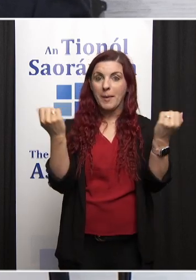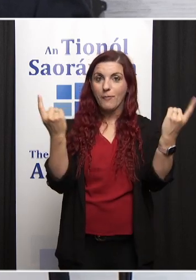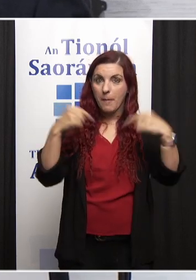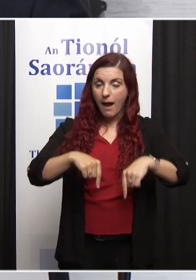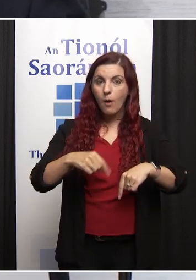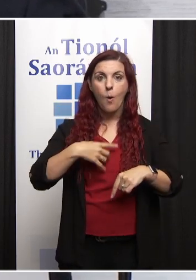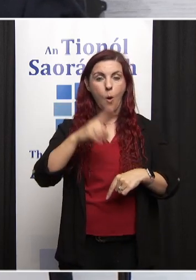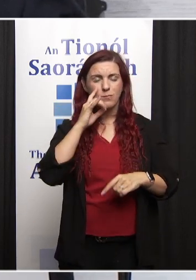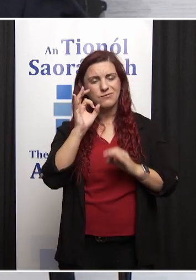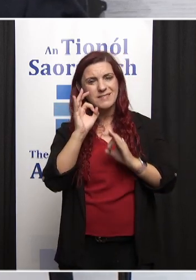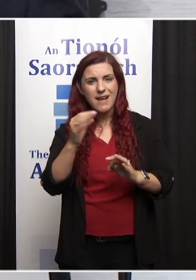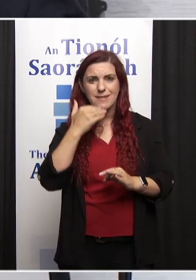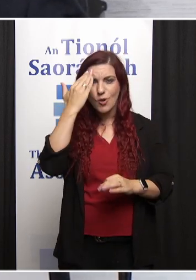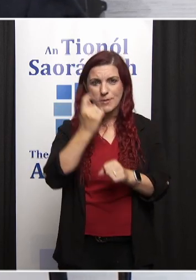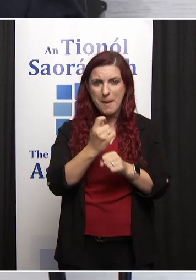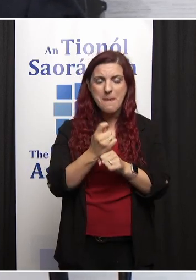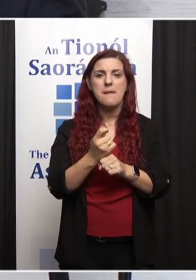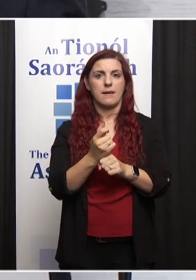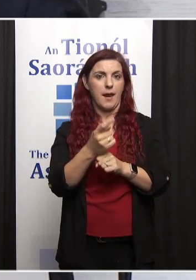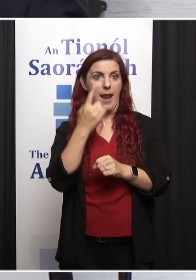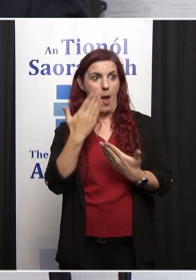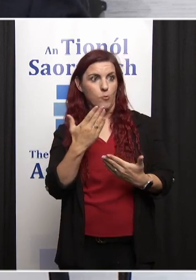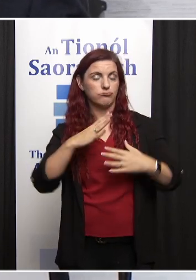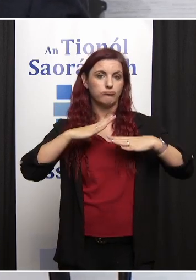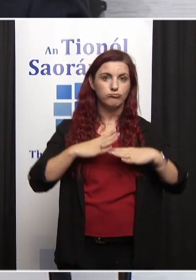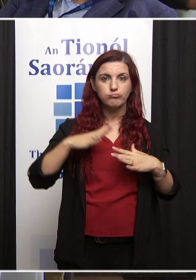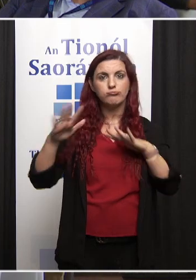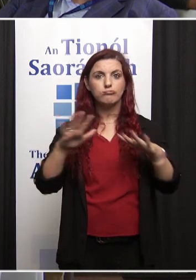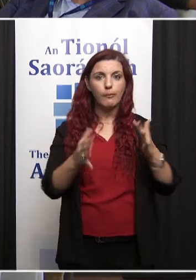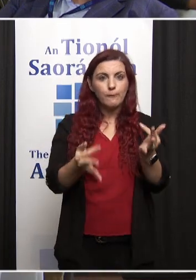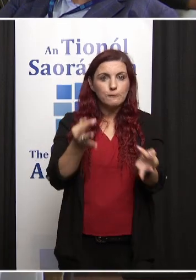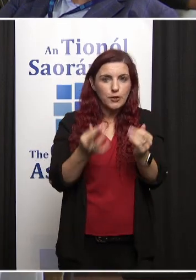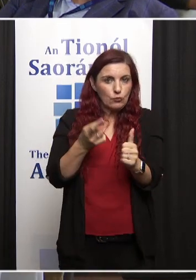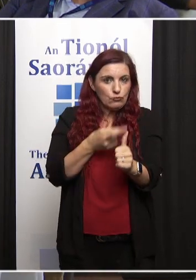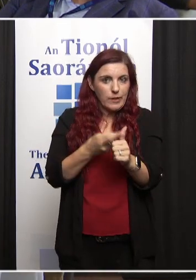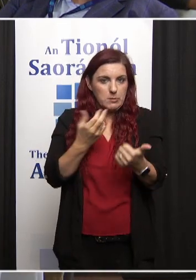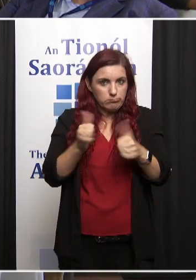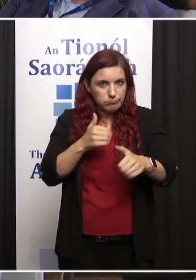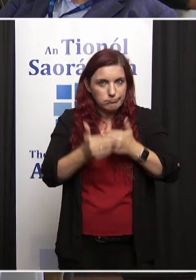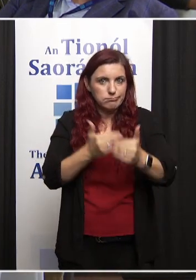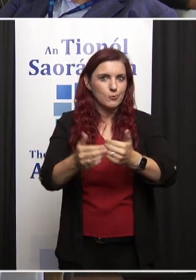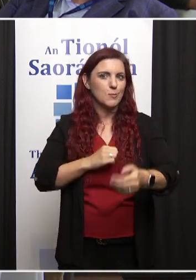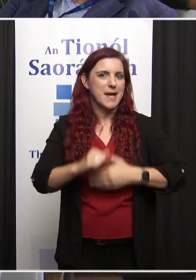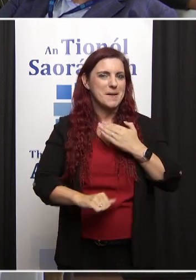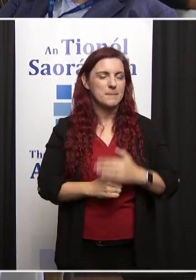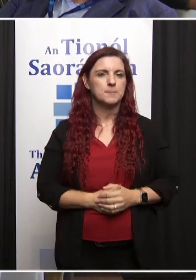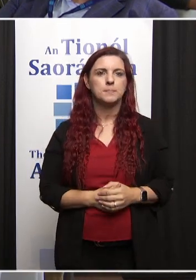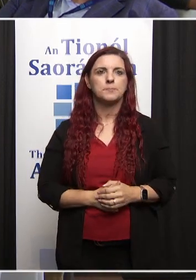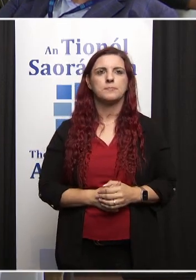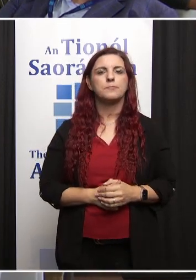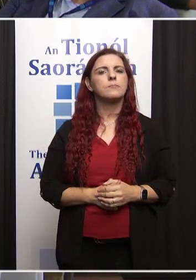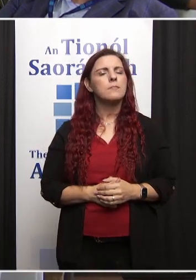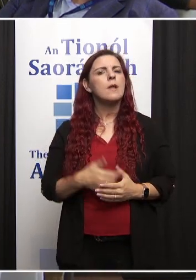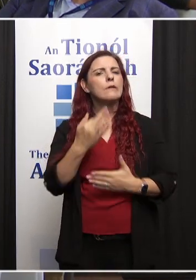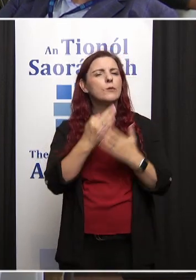had a fantastic summer and you look nice and relaxed and refreshed and ready to go for today's endeavours. Just a